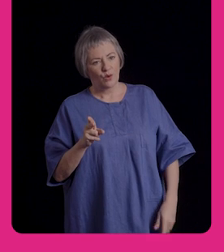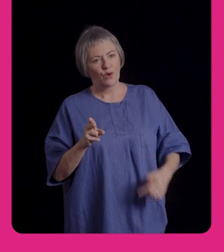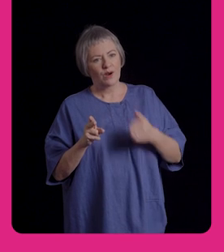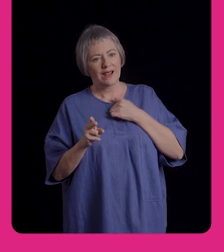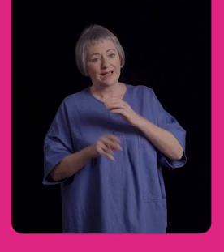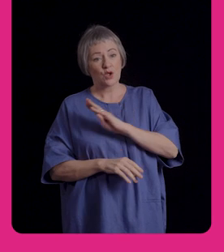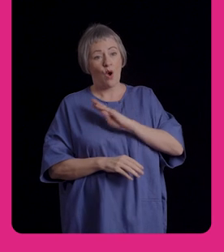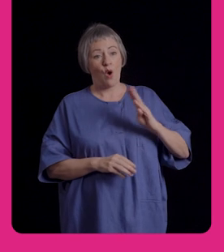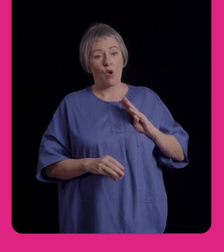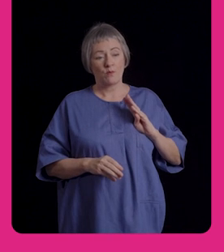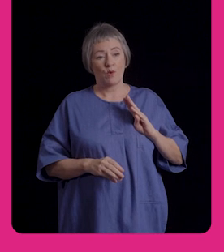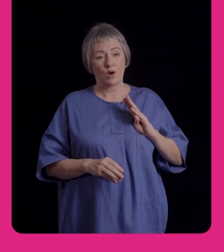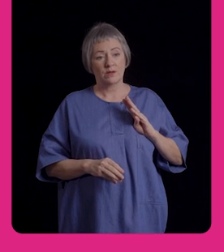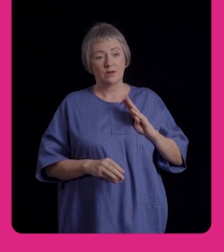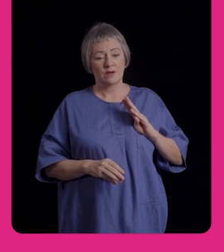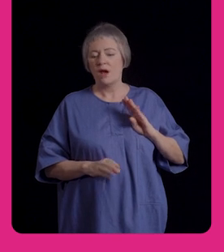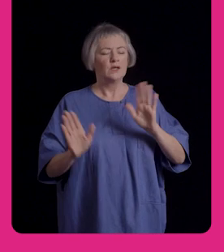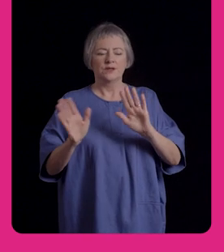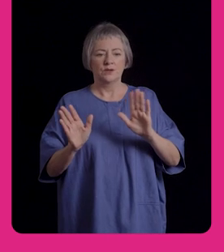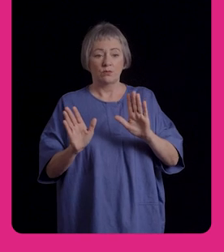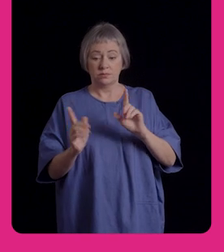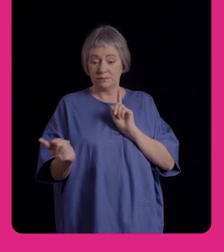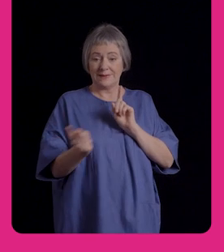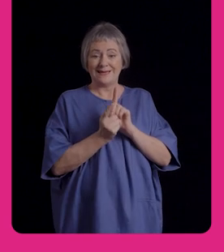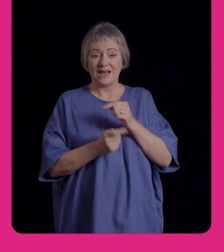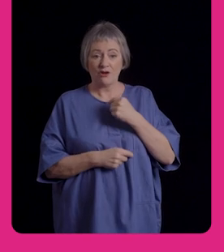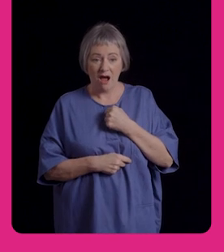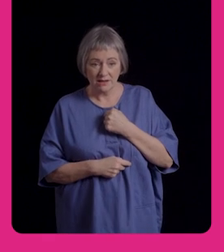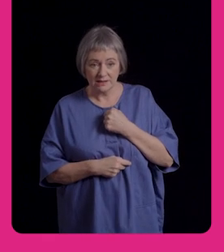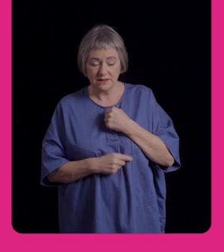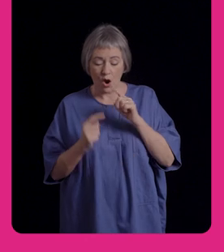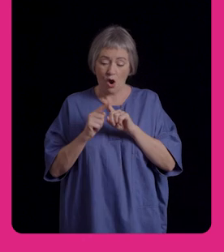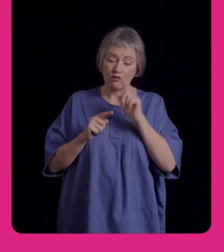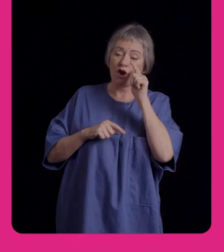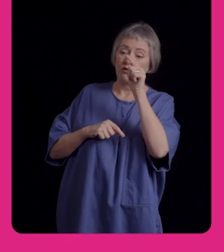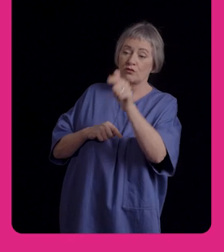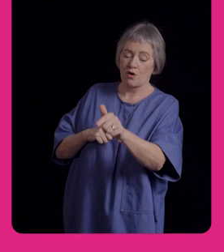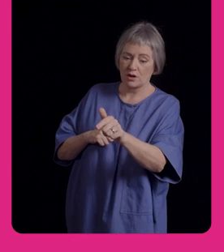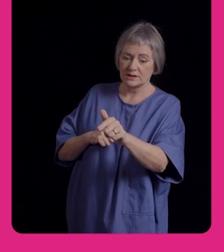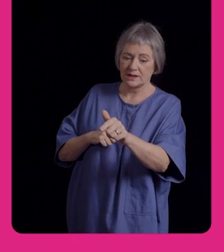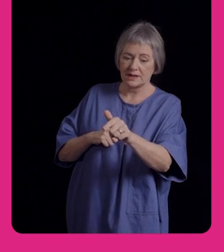is Osborne's barrel closer to us or across the kitchen?